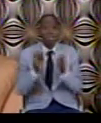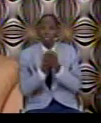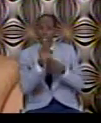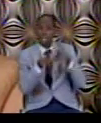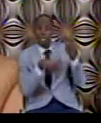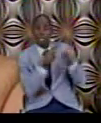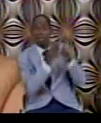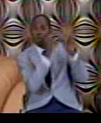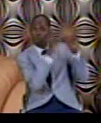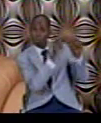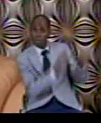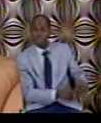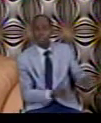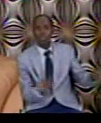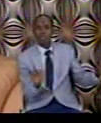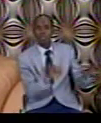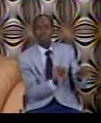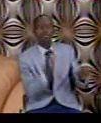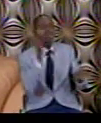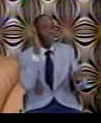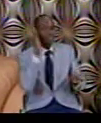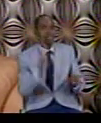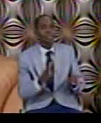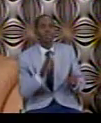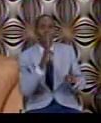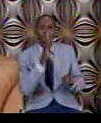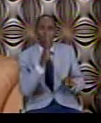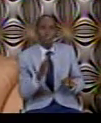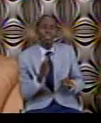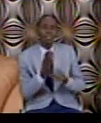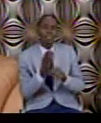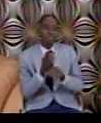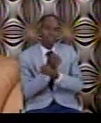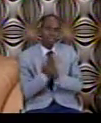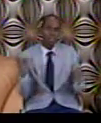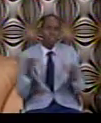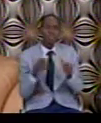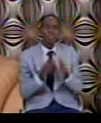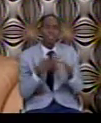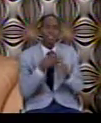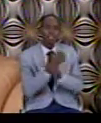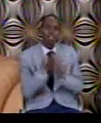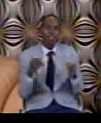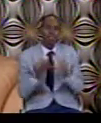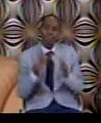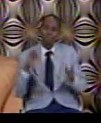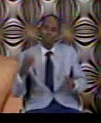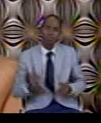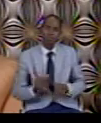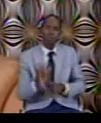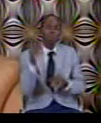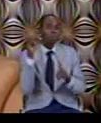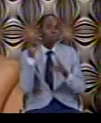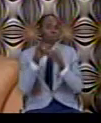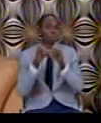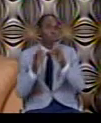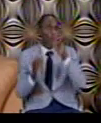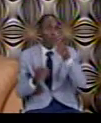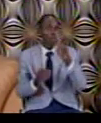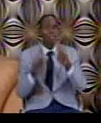the same shall save it and save it to eternity. Point number one, then,